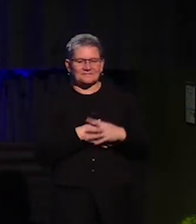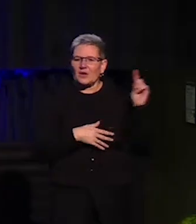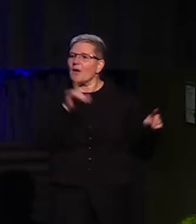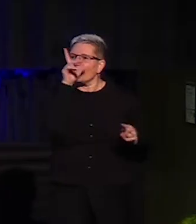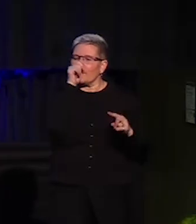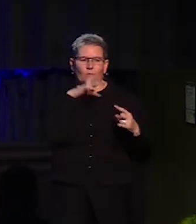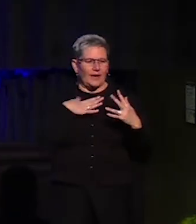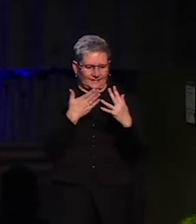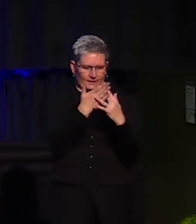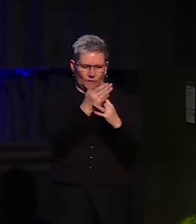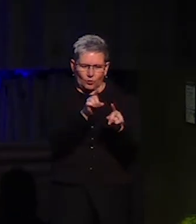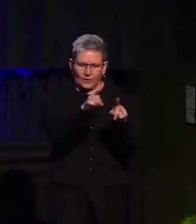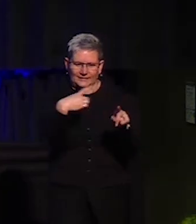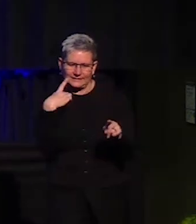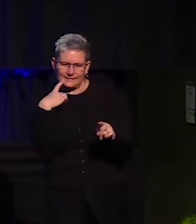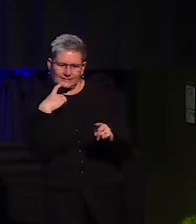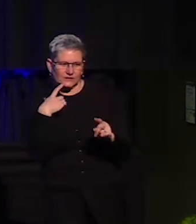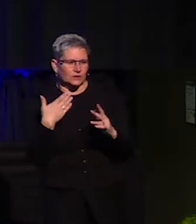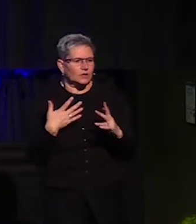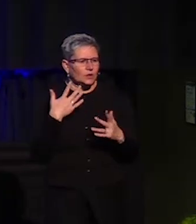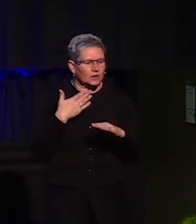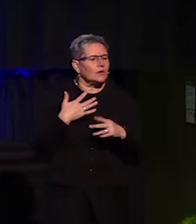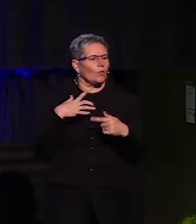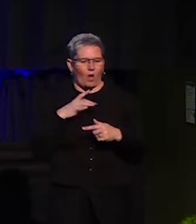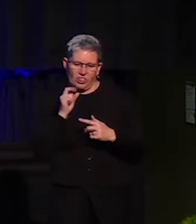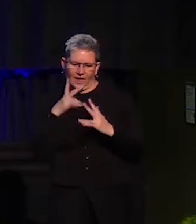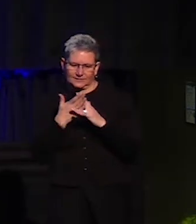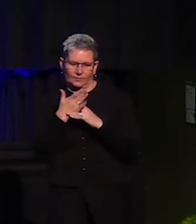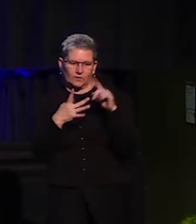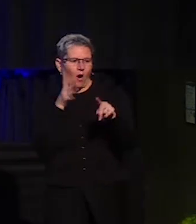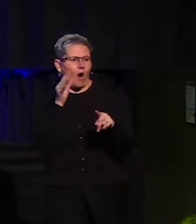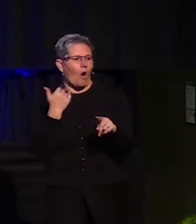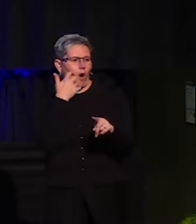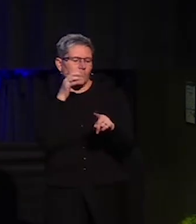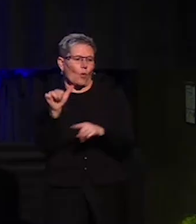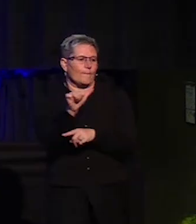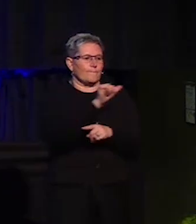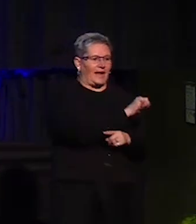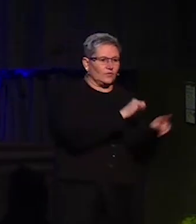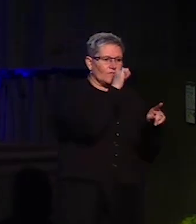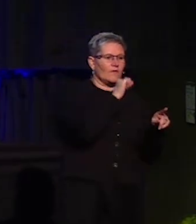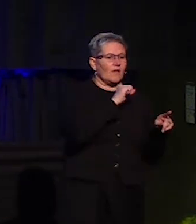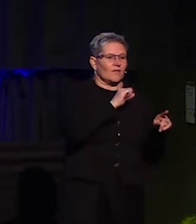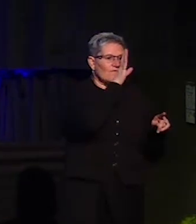to what works. We can always go back to vanilla because if it's good, it's always delicious.